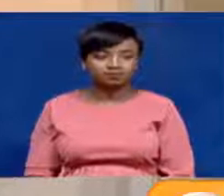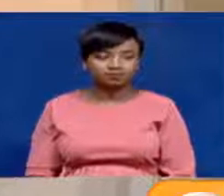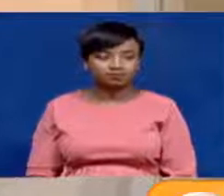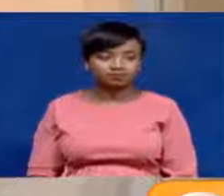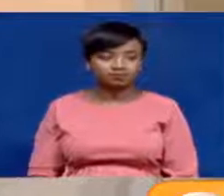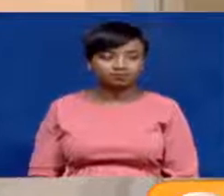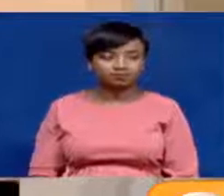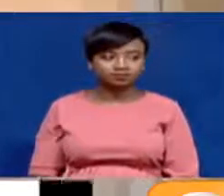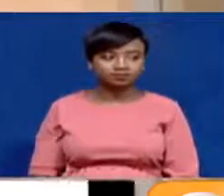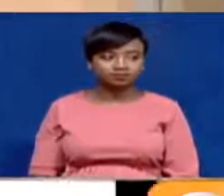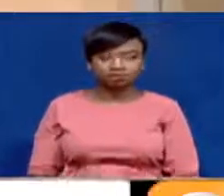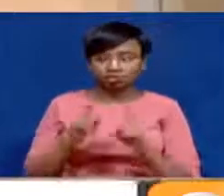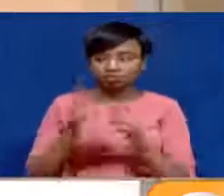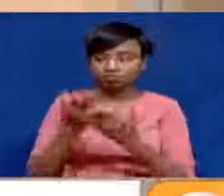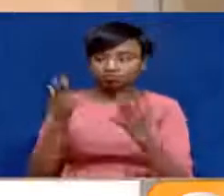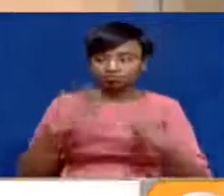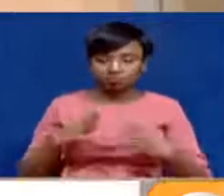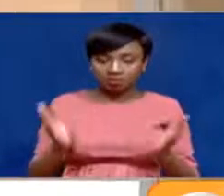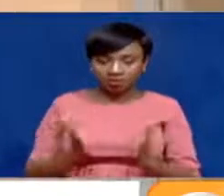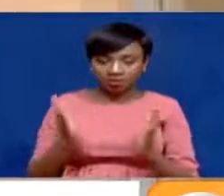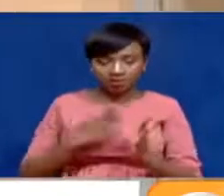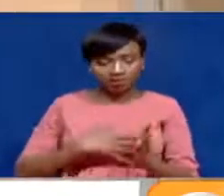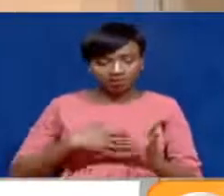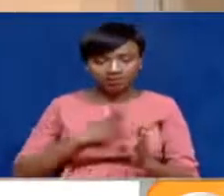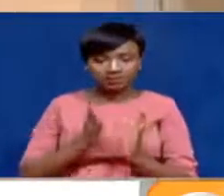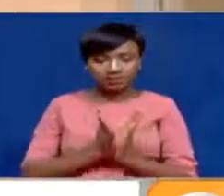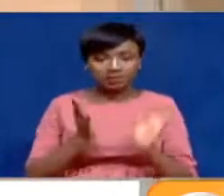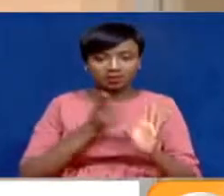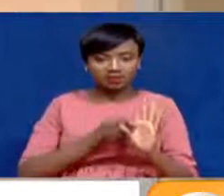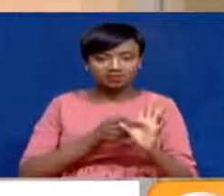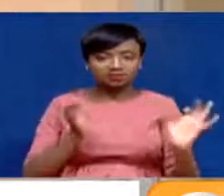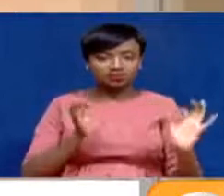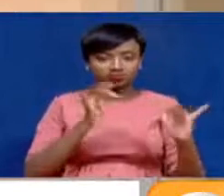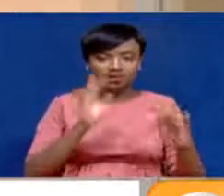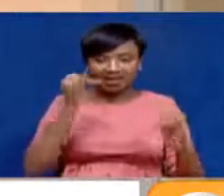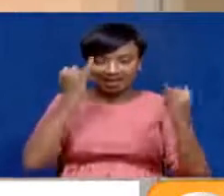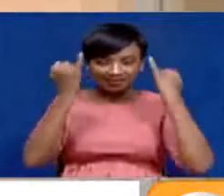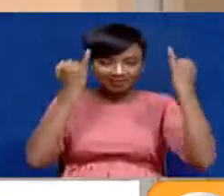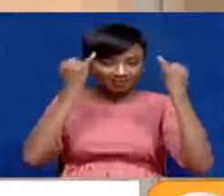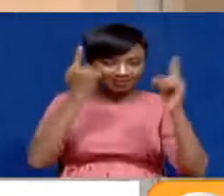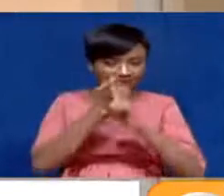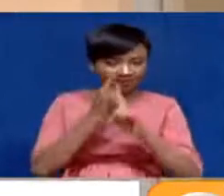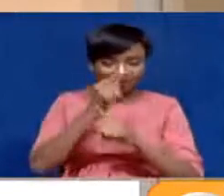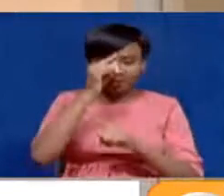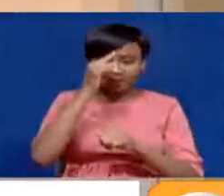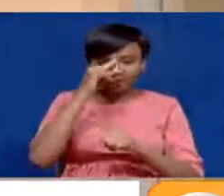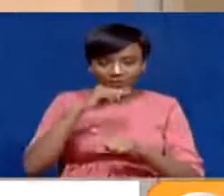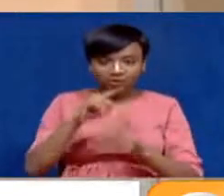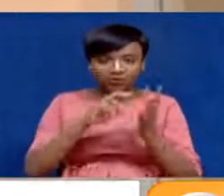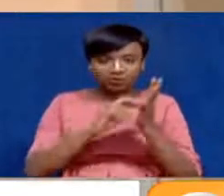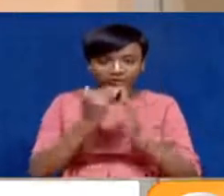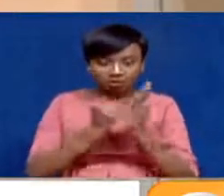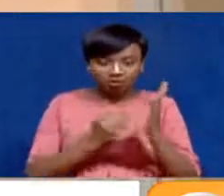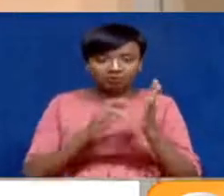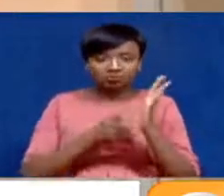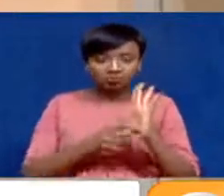And members of the public have been urged to take an active role in public participation forums to give their input in government policies, programs and projects.